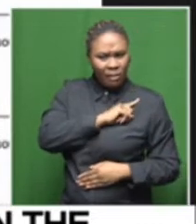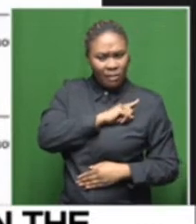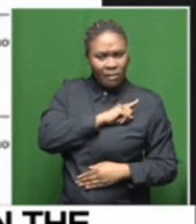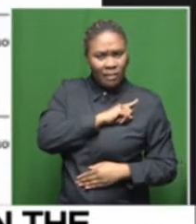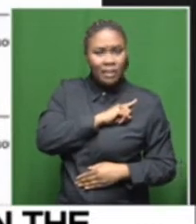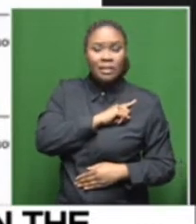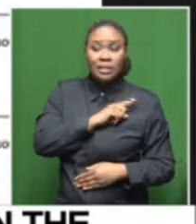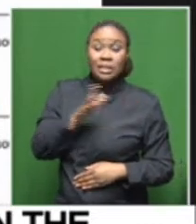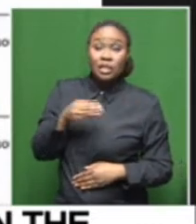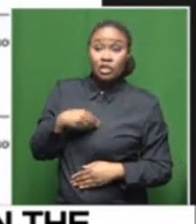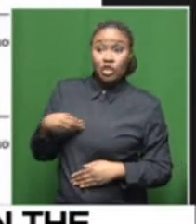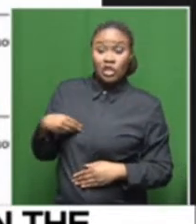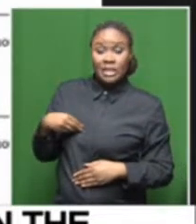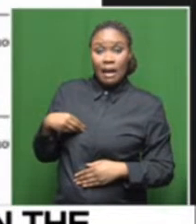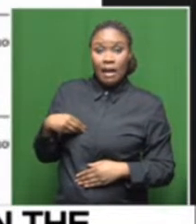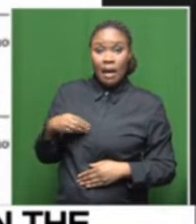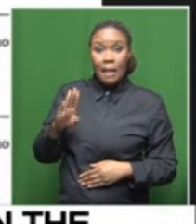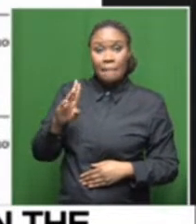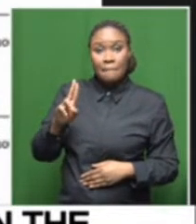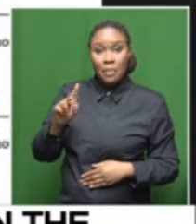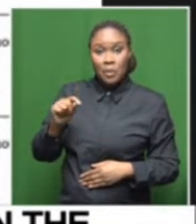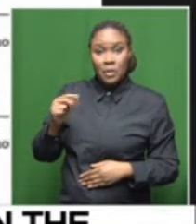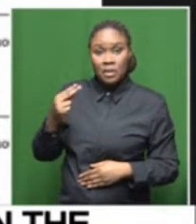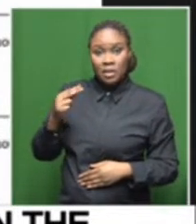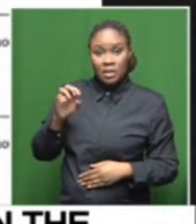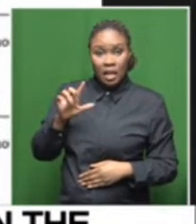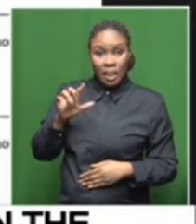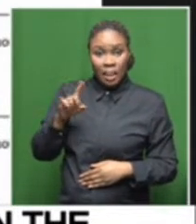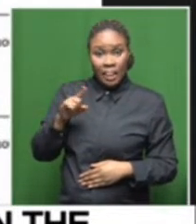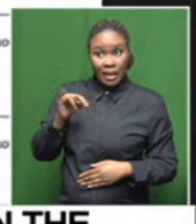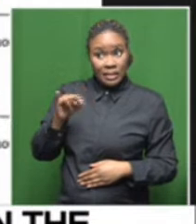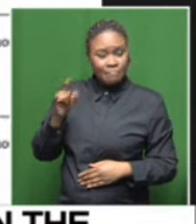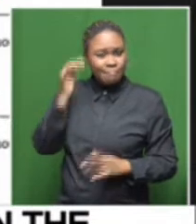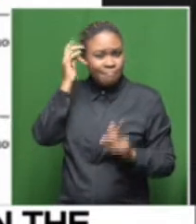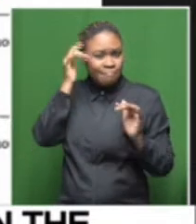thinking about that one. I will take